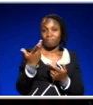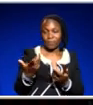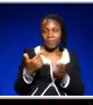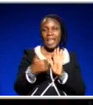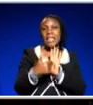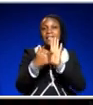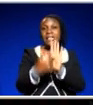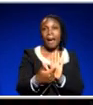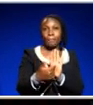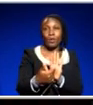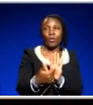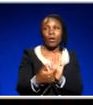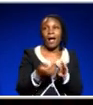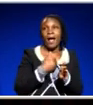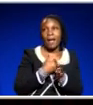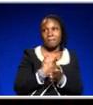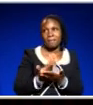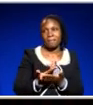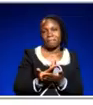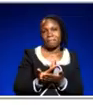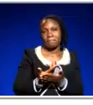Examples of rational numbers include